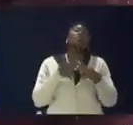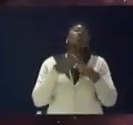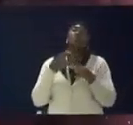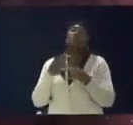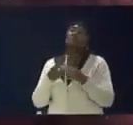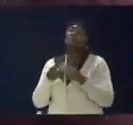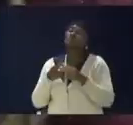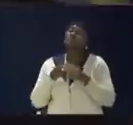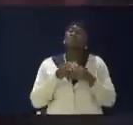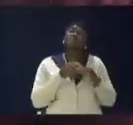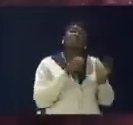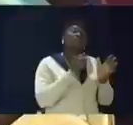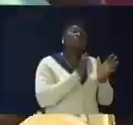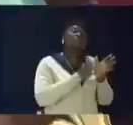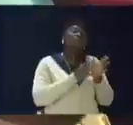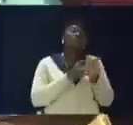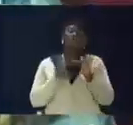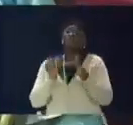His name is